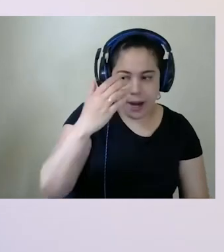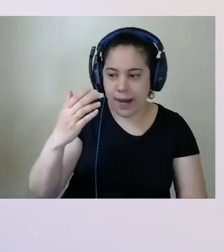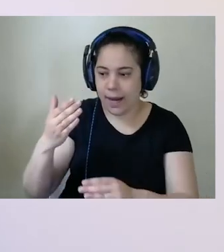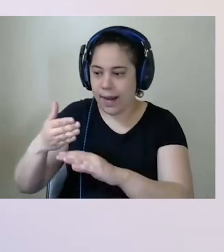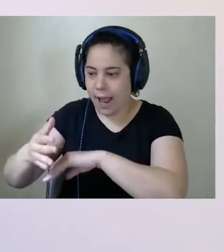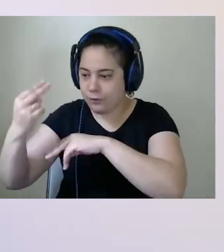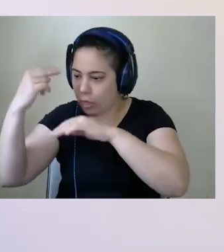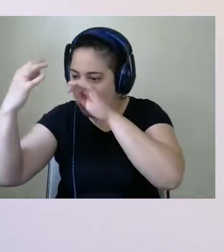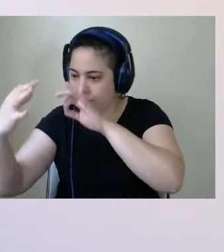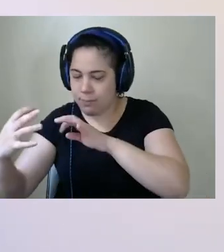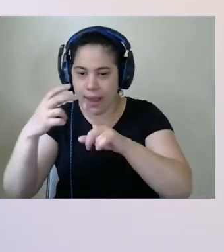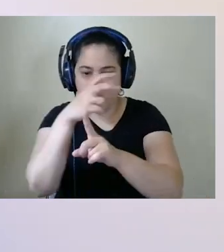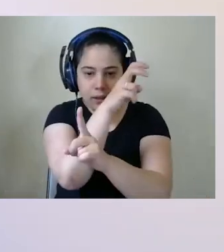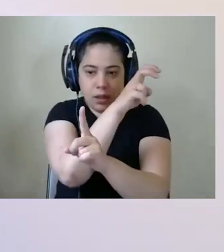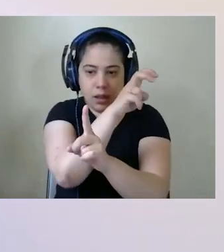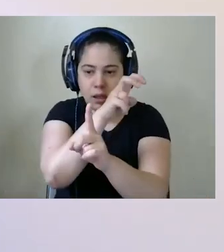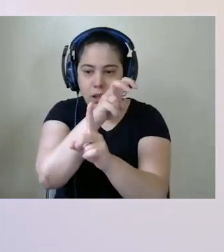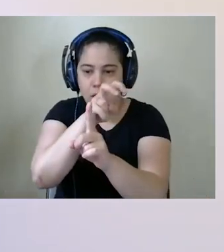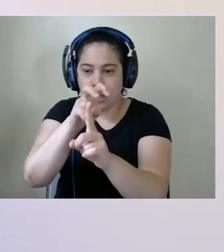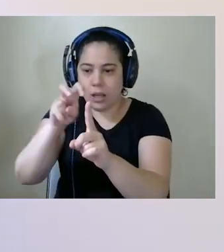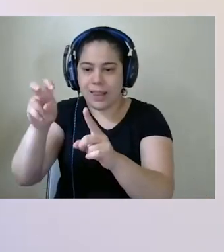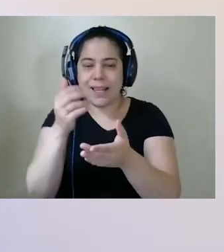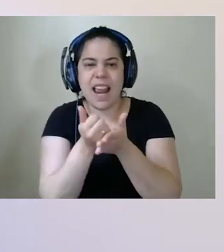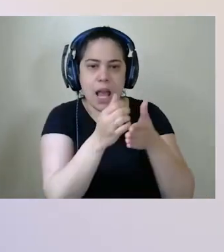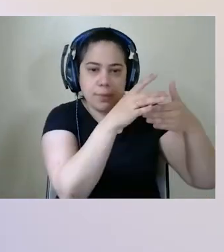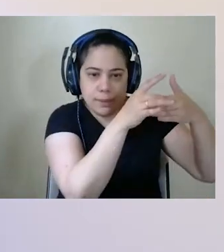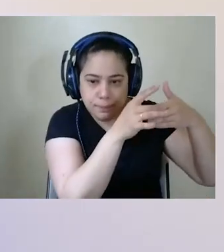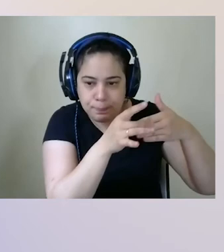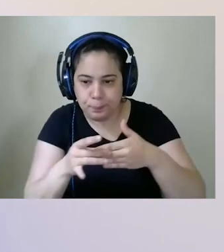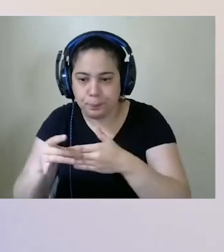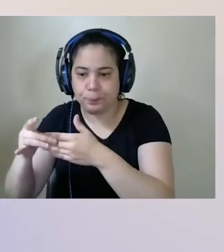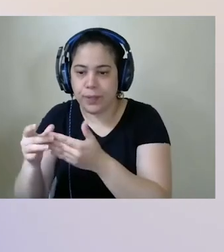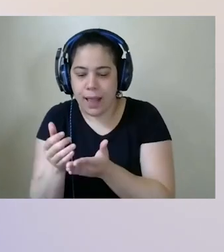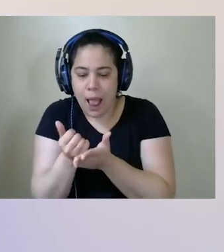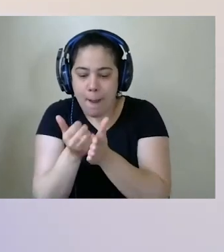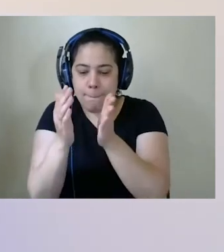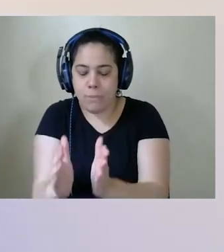trust and accepts and befriends this new sense of self.